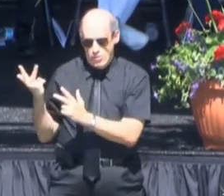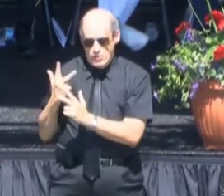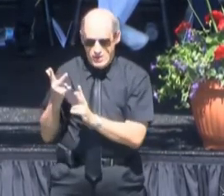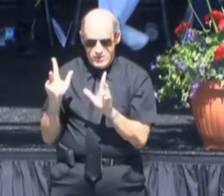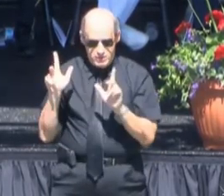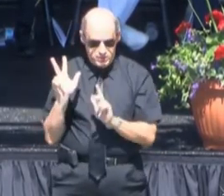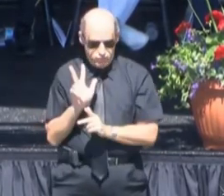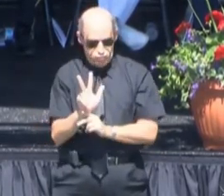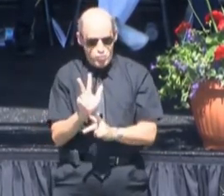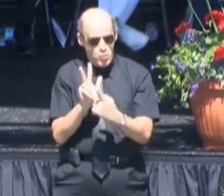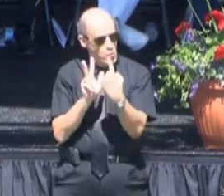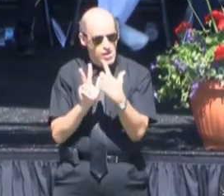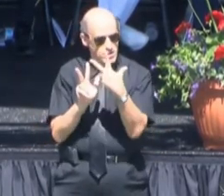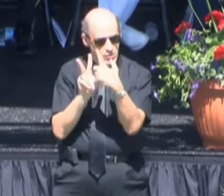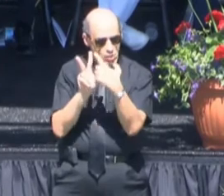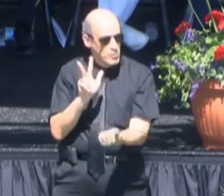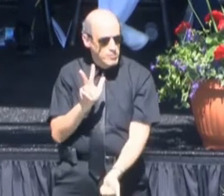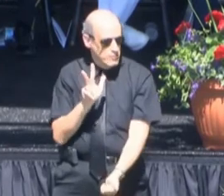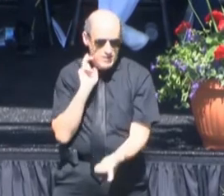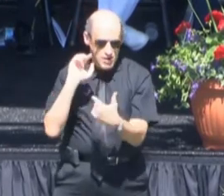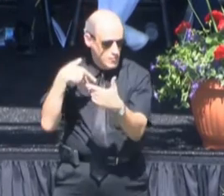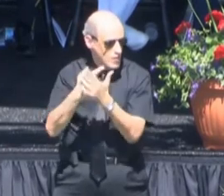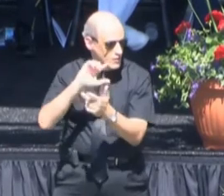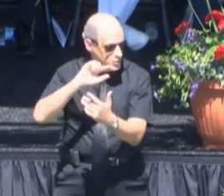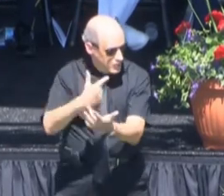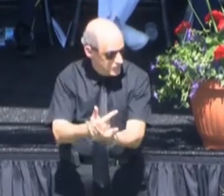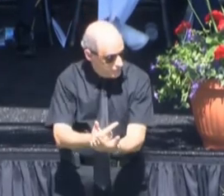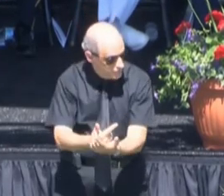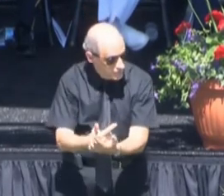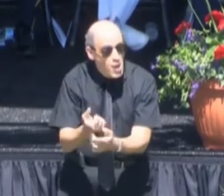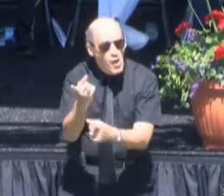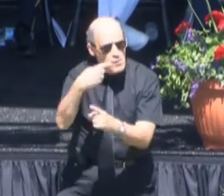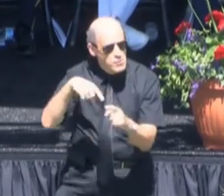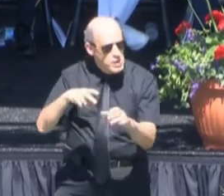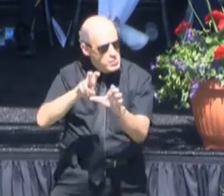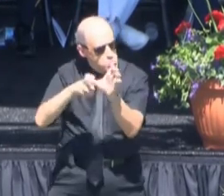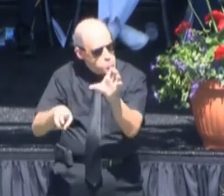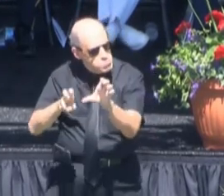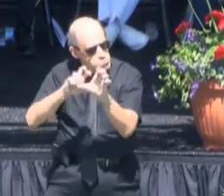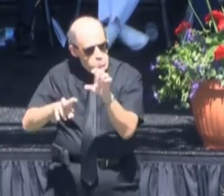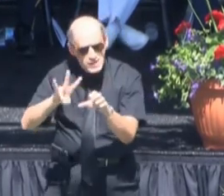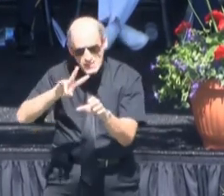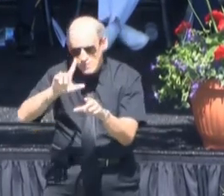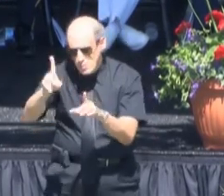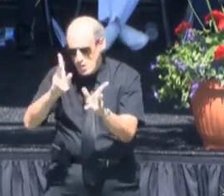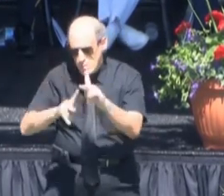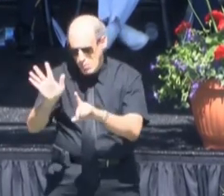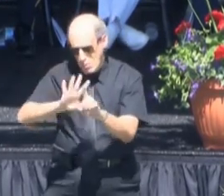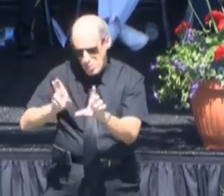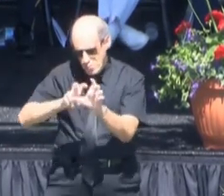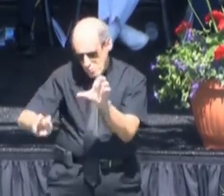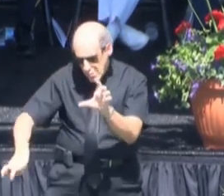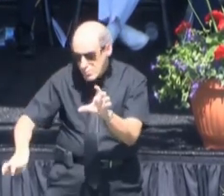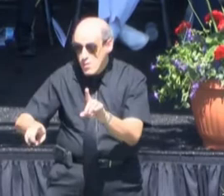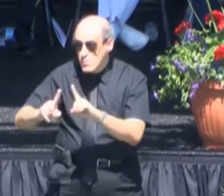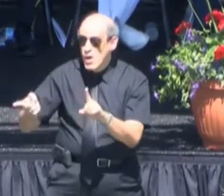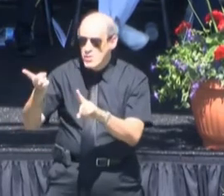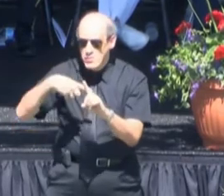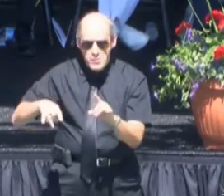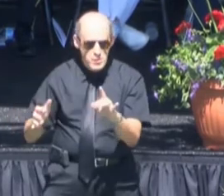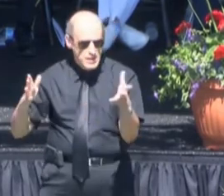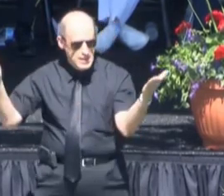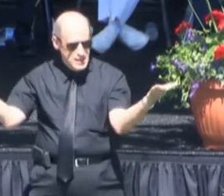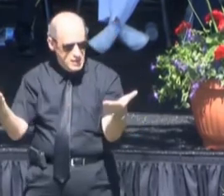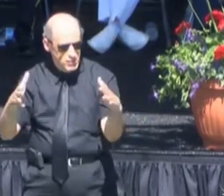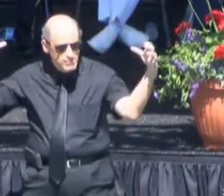it to graduation. Since then, our class has lost around 71 midshipmen, but all of us standing here